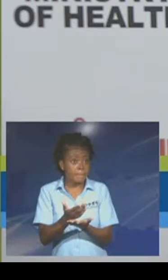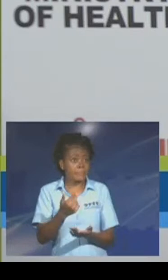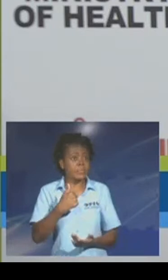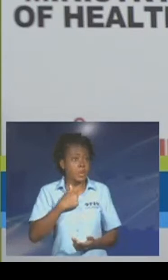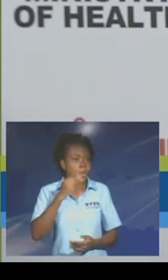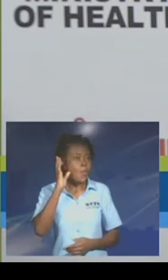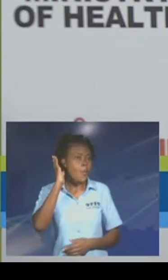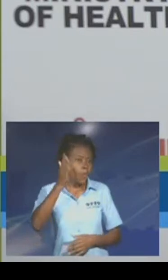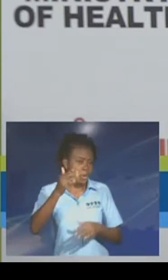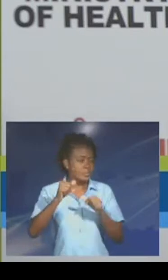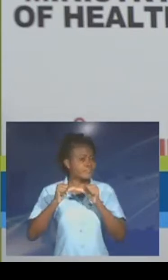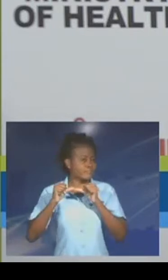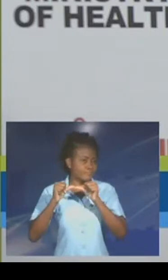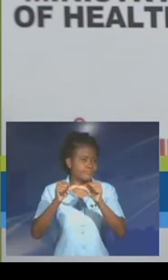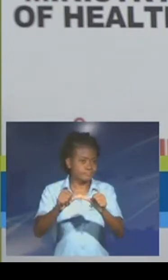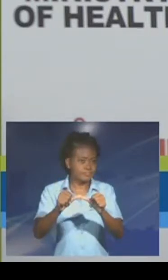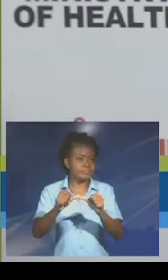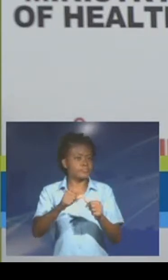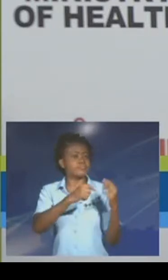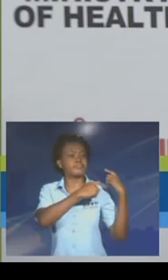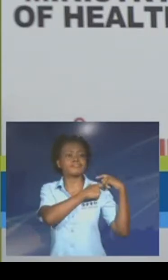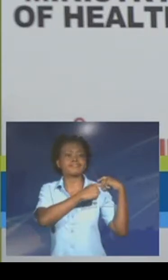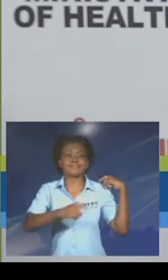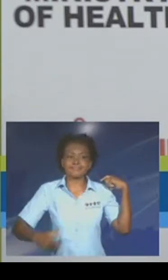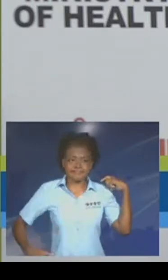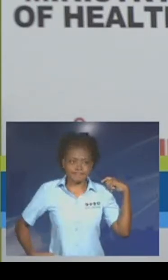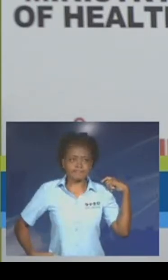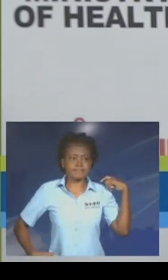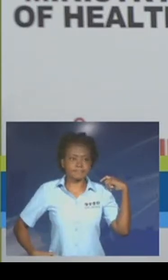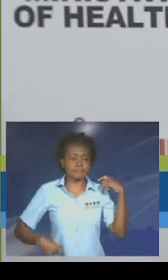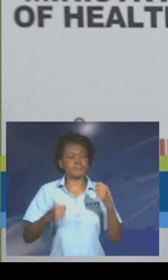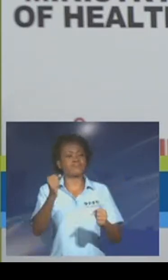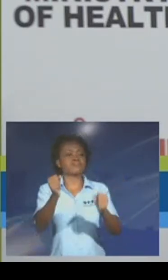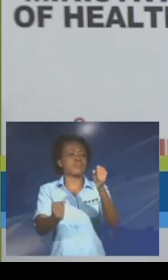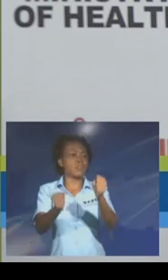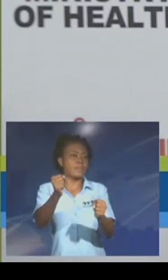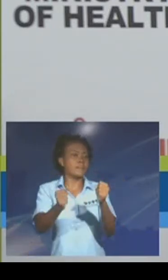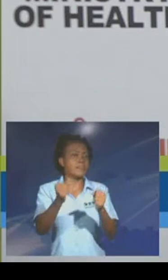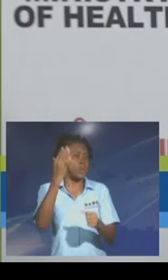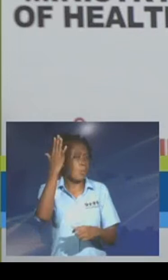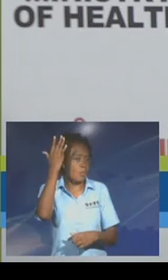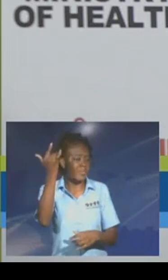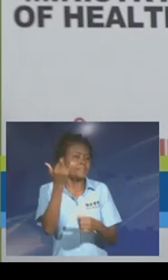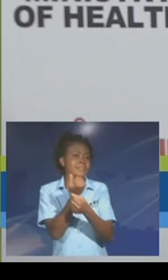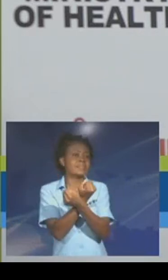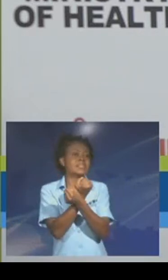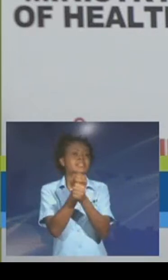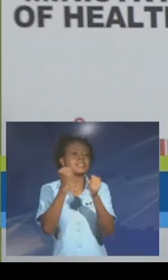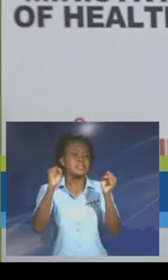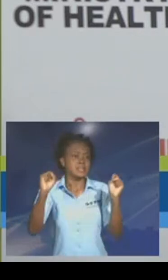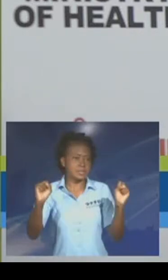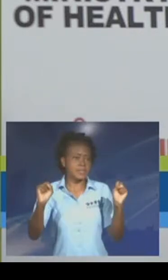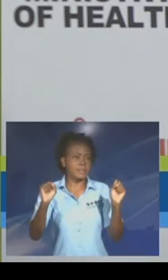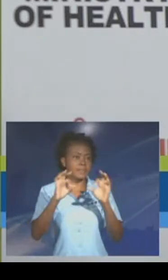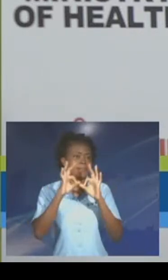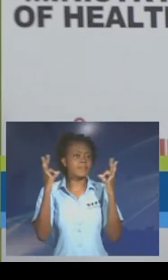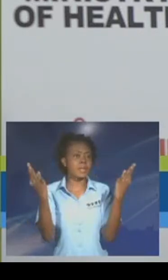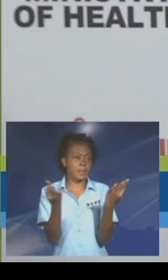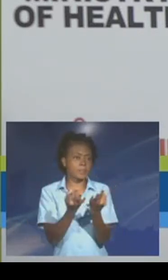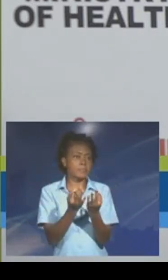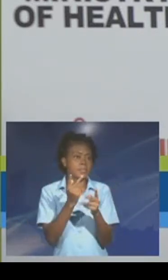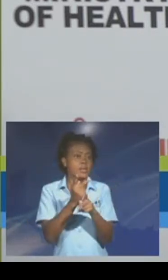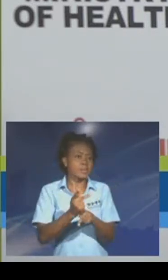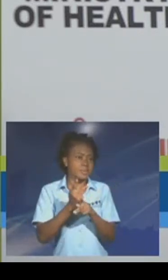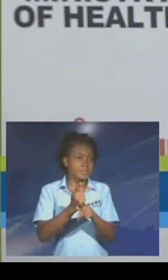safety. It's my family's safety I'm concerned about now. And that's why I said we are putting the responsibility now on the